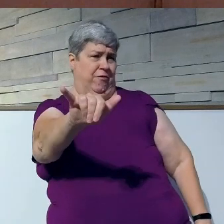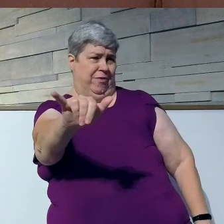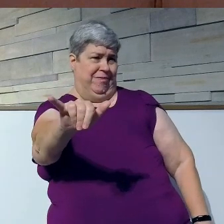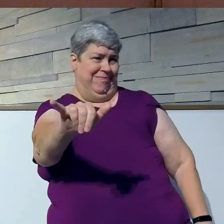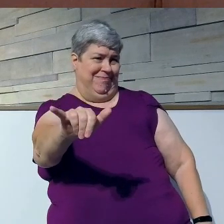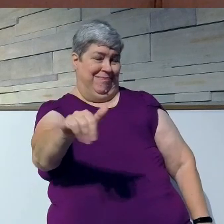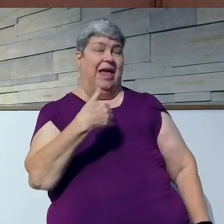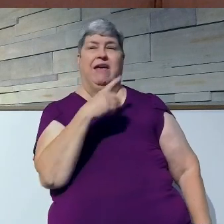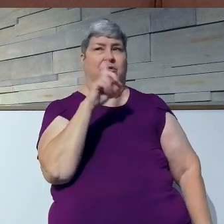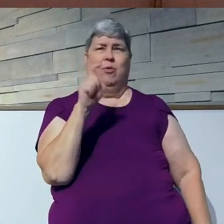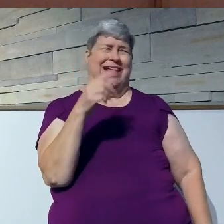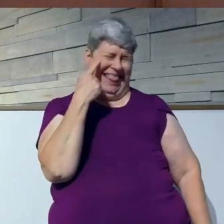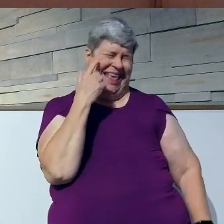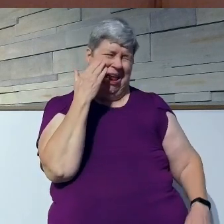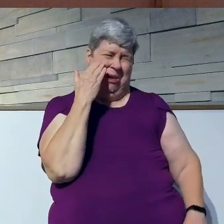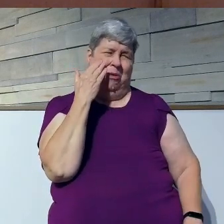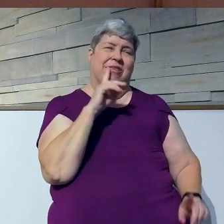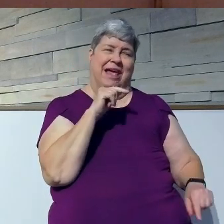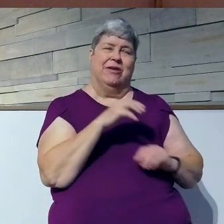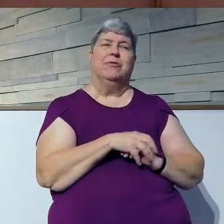I'll ask you a question here. I think I know the answer, though.